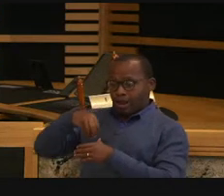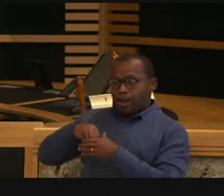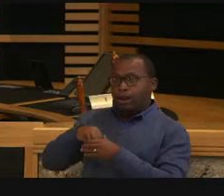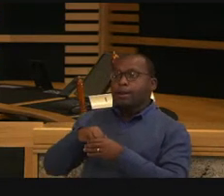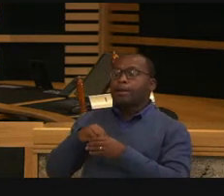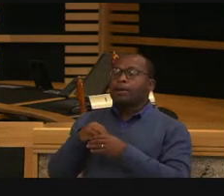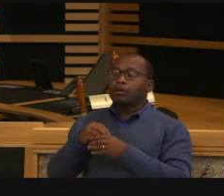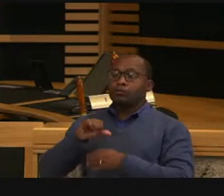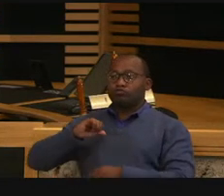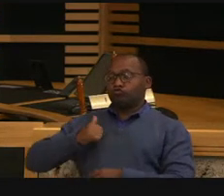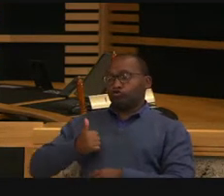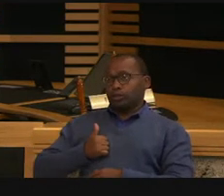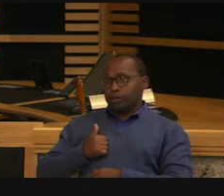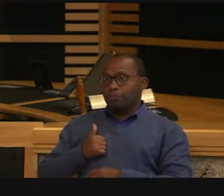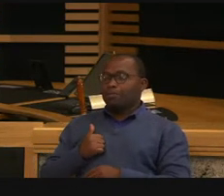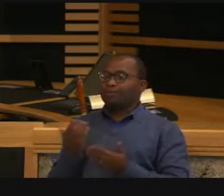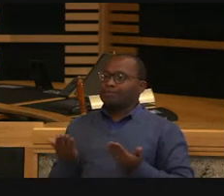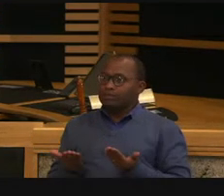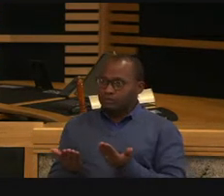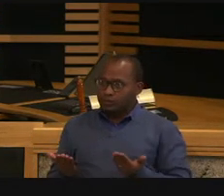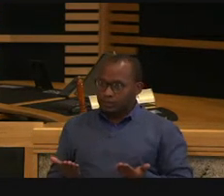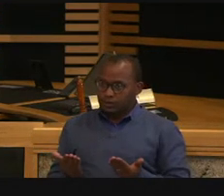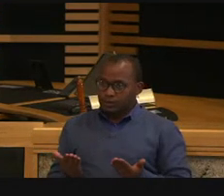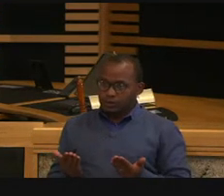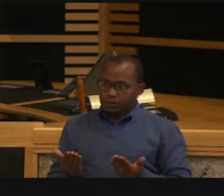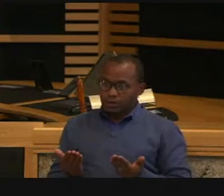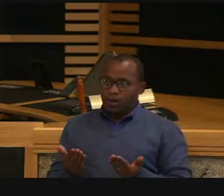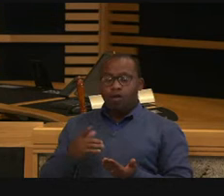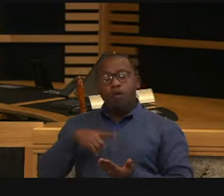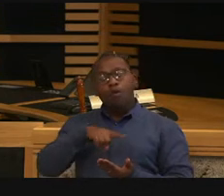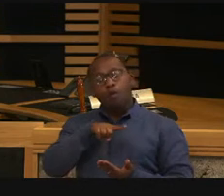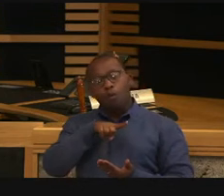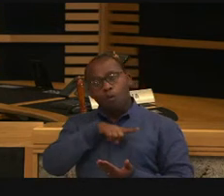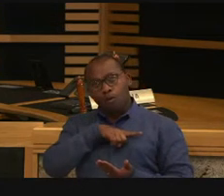because there are also